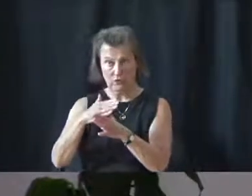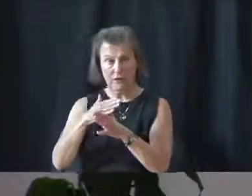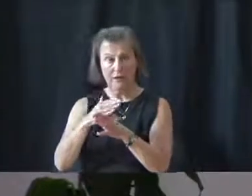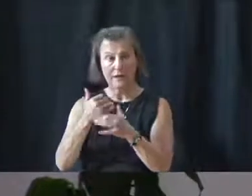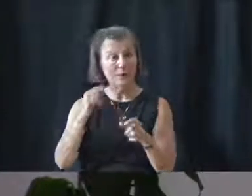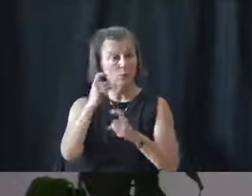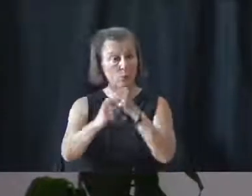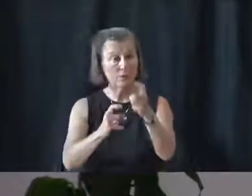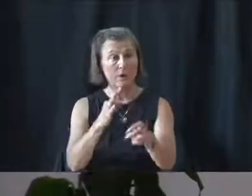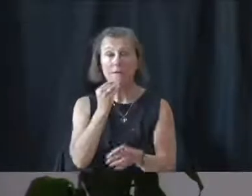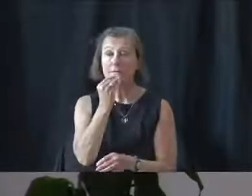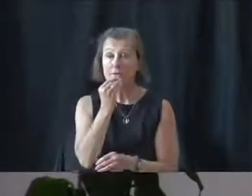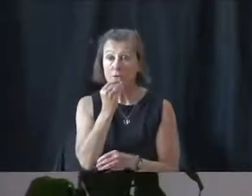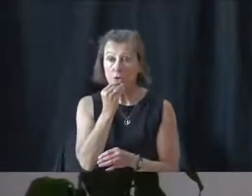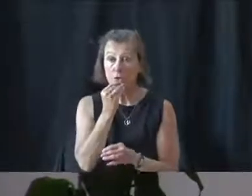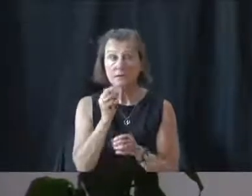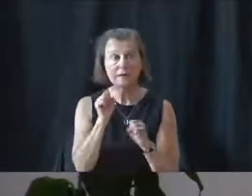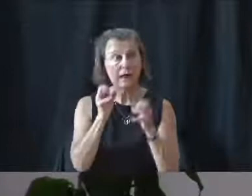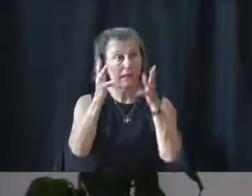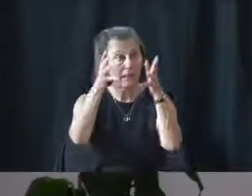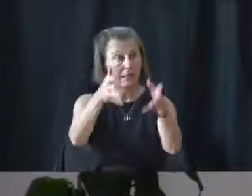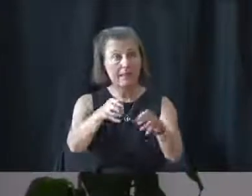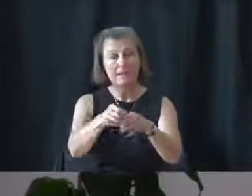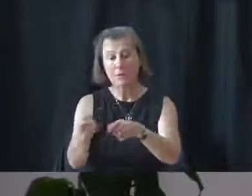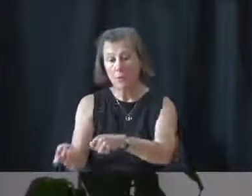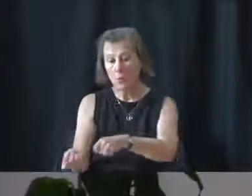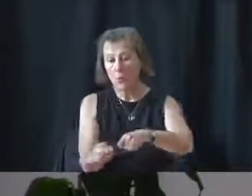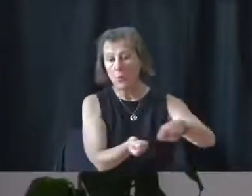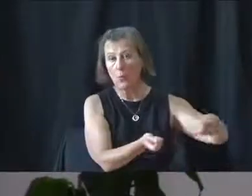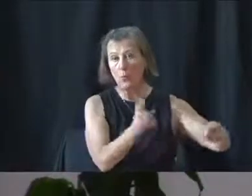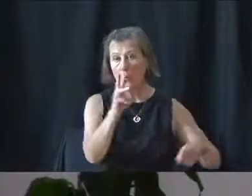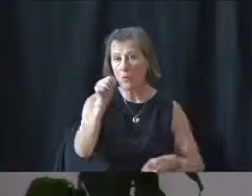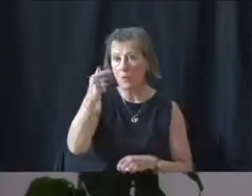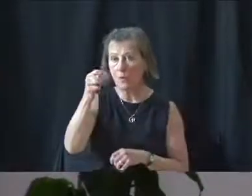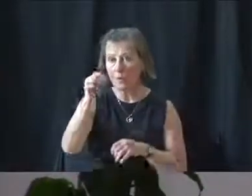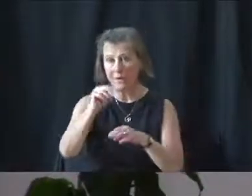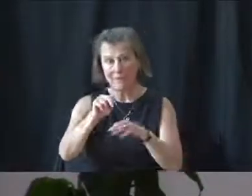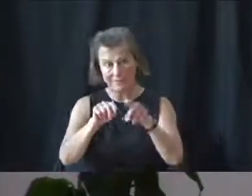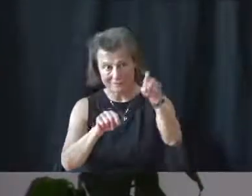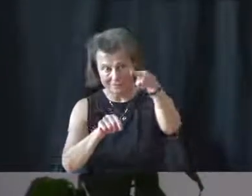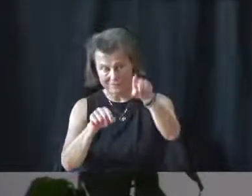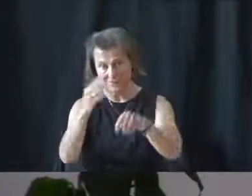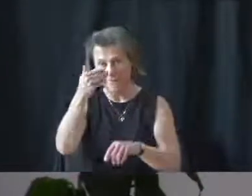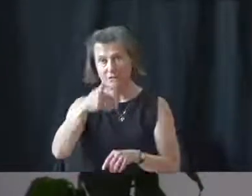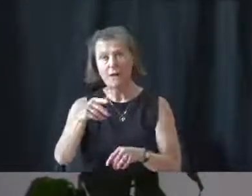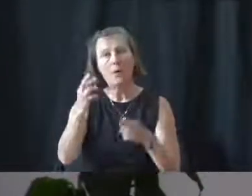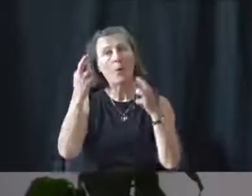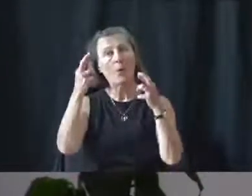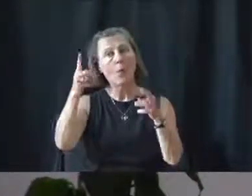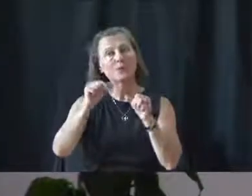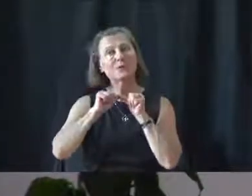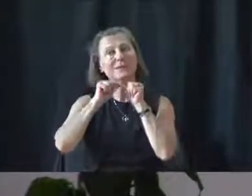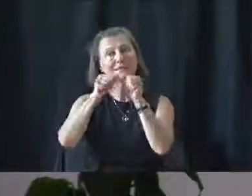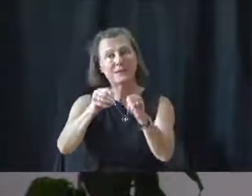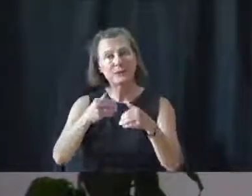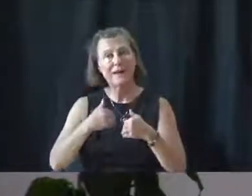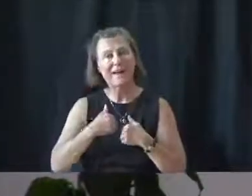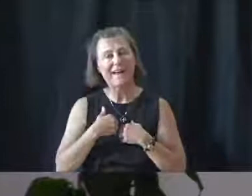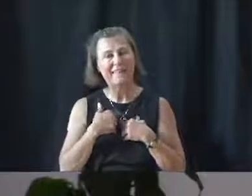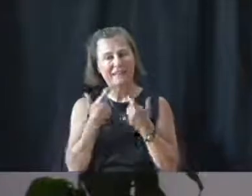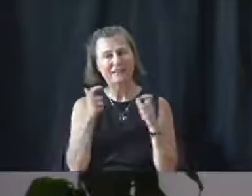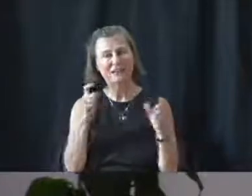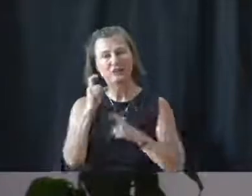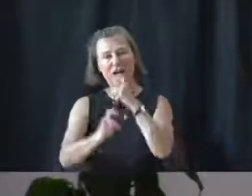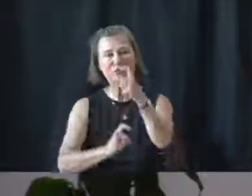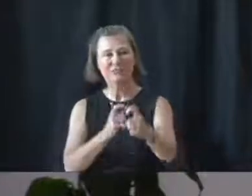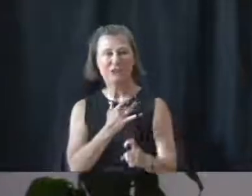food may be left in the little wagon in the foyer. We hope you continue to have a generous heart today.